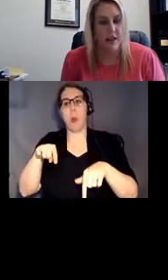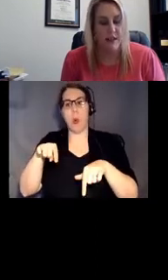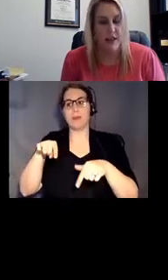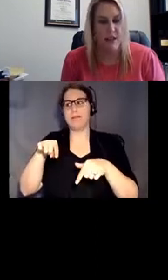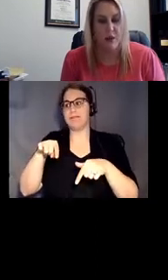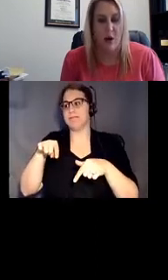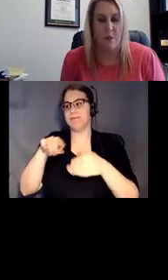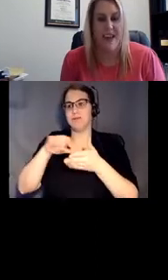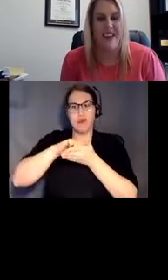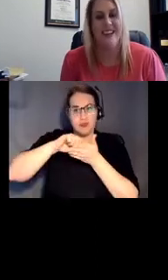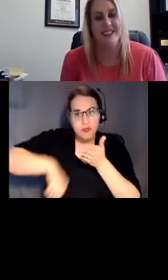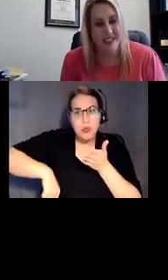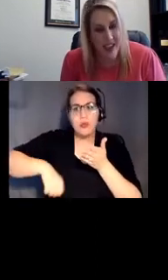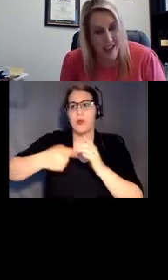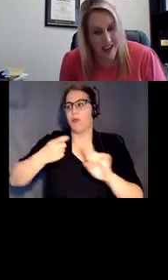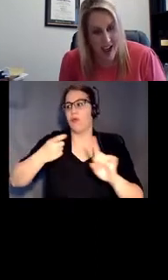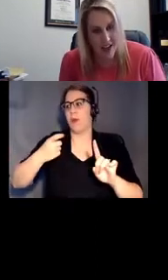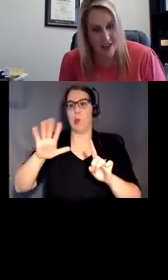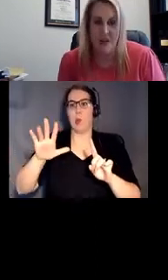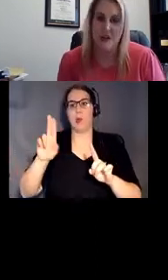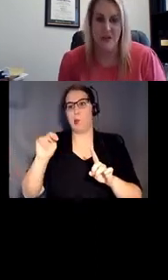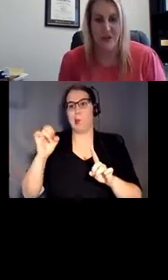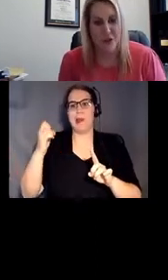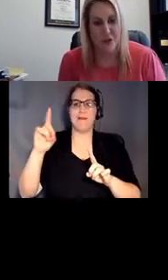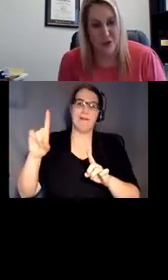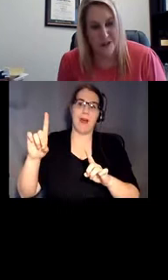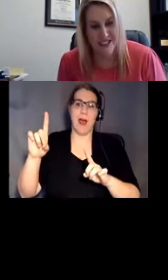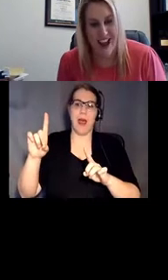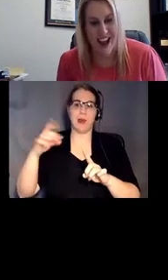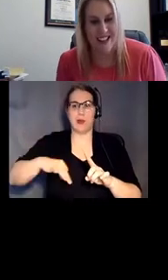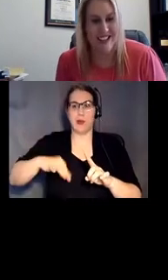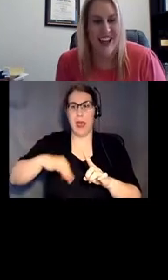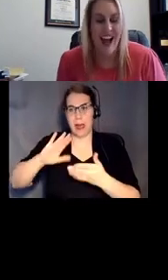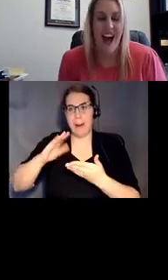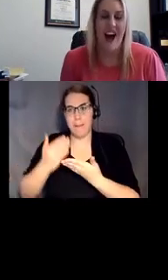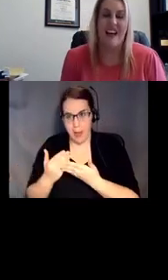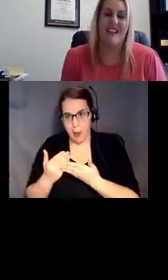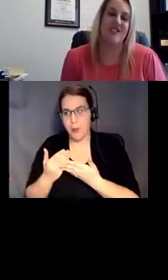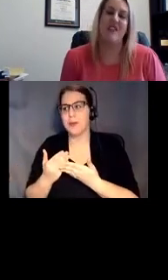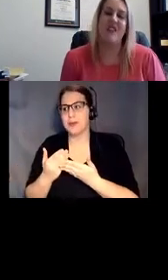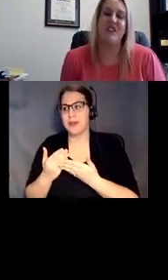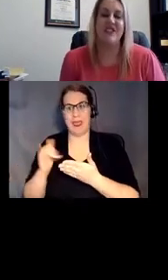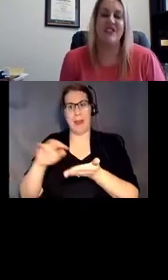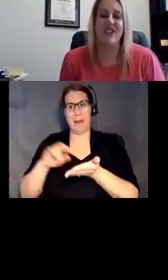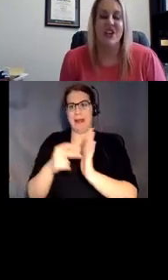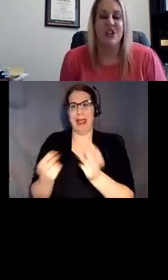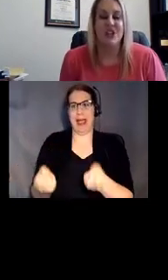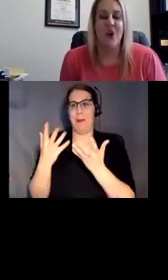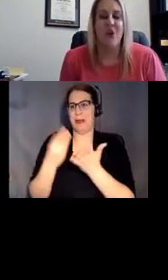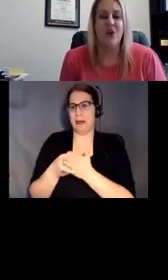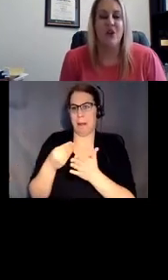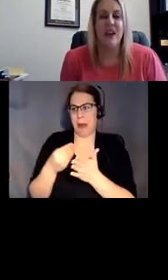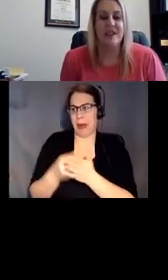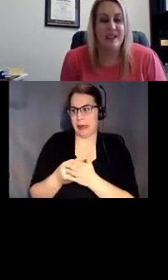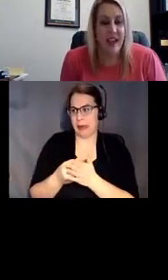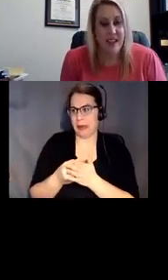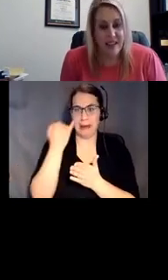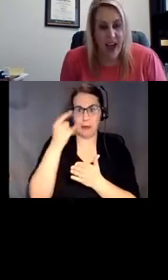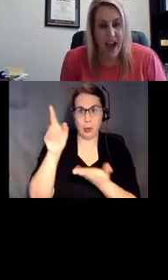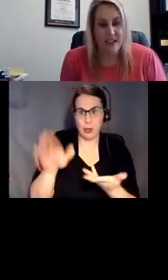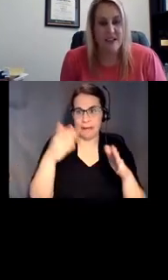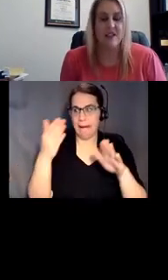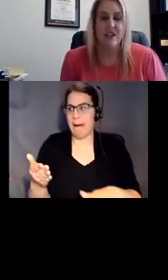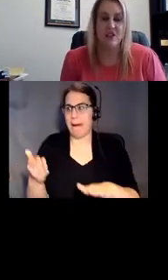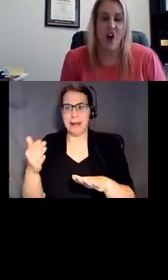in the United States without paying estate tax. So there's our third tax in this conversation. So